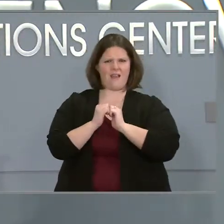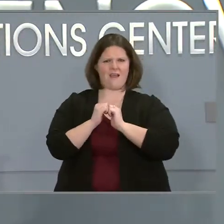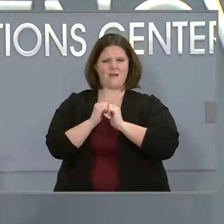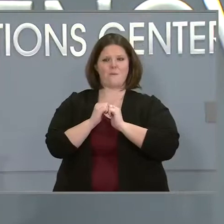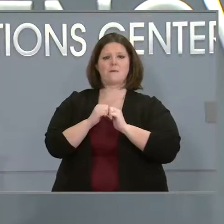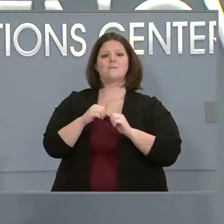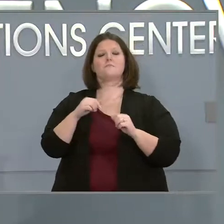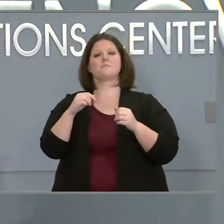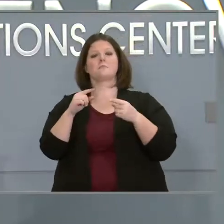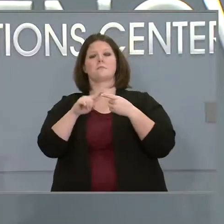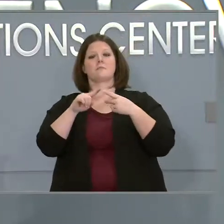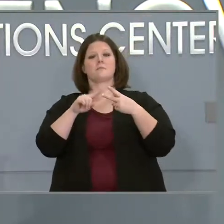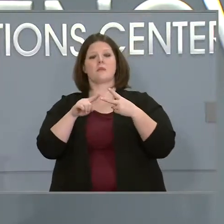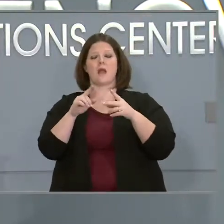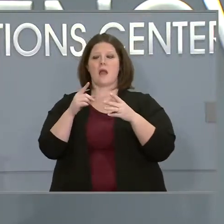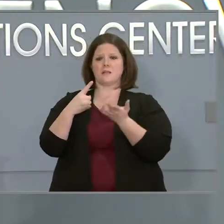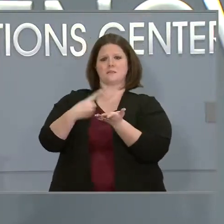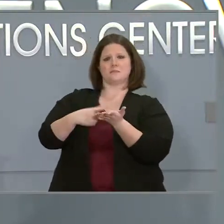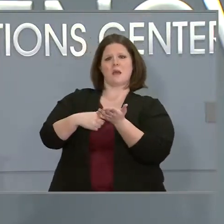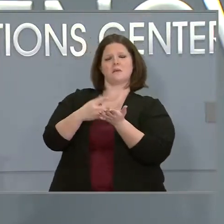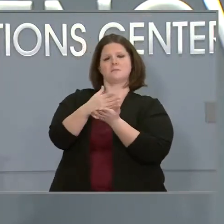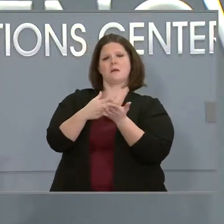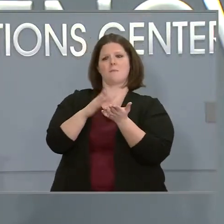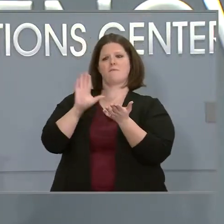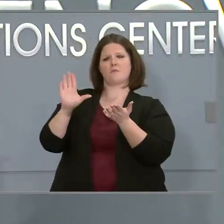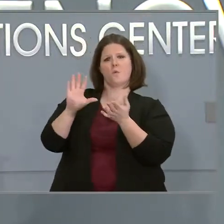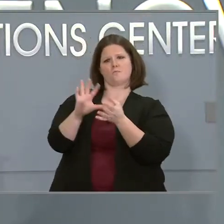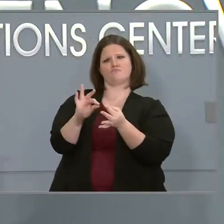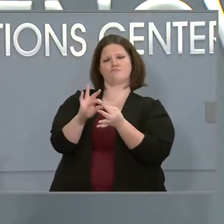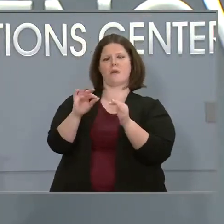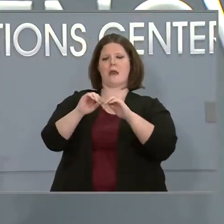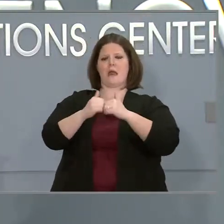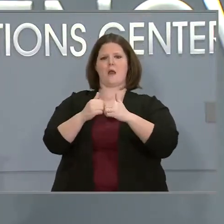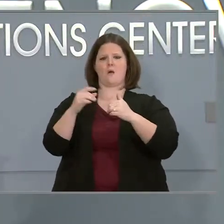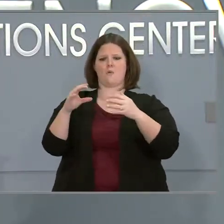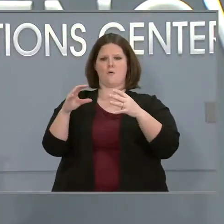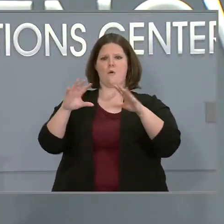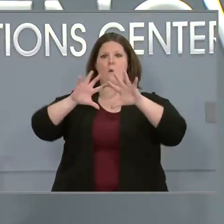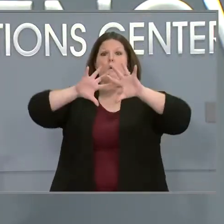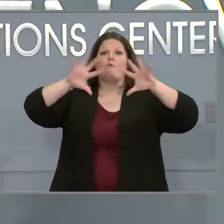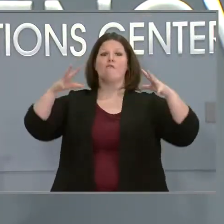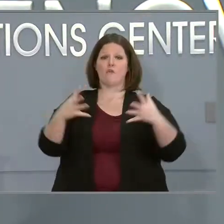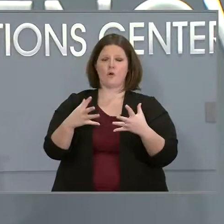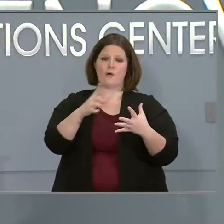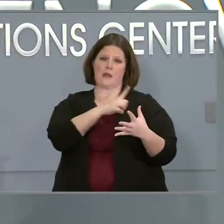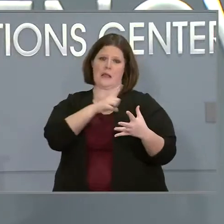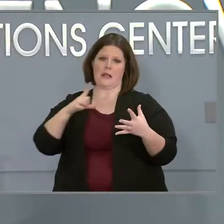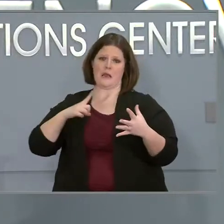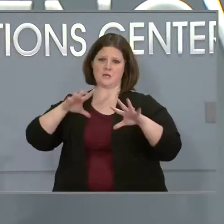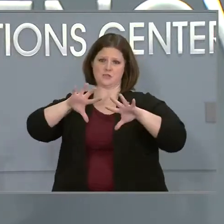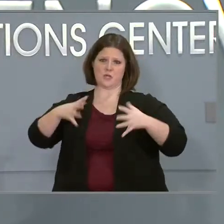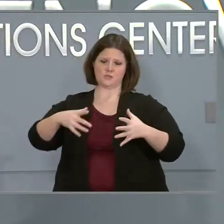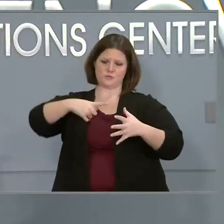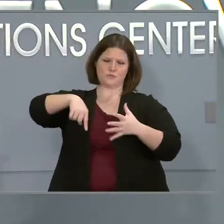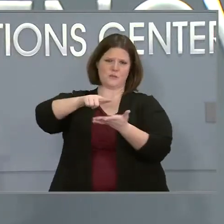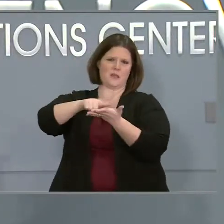the entire legislature, and what skills or what it was